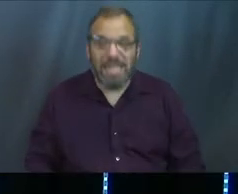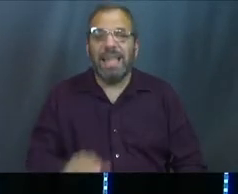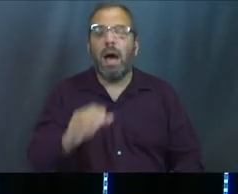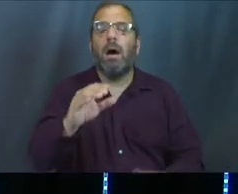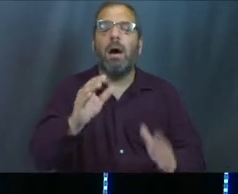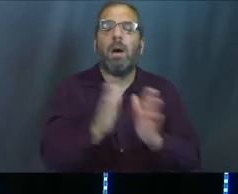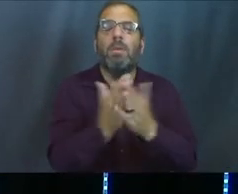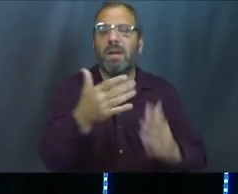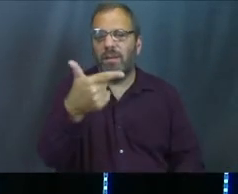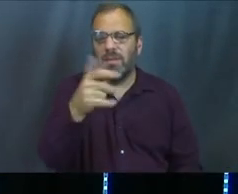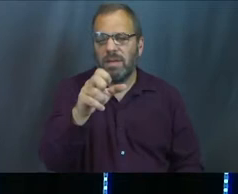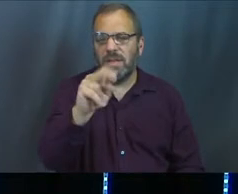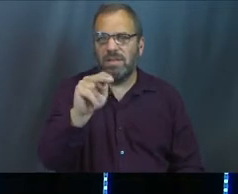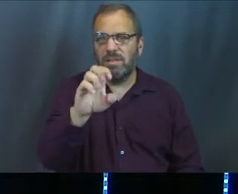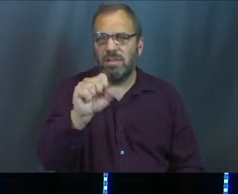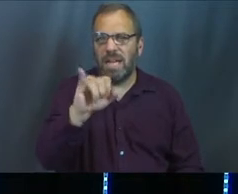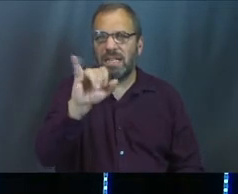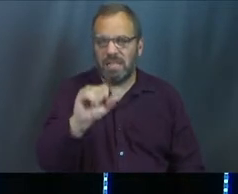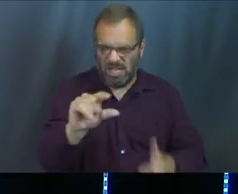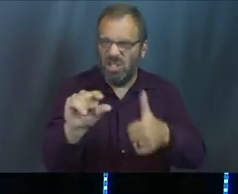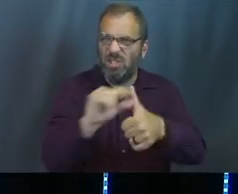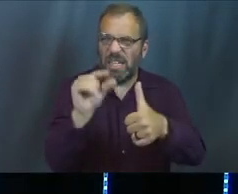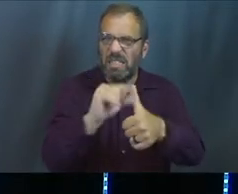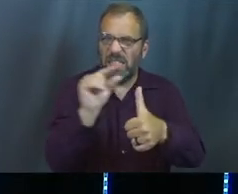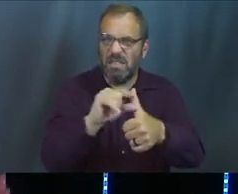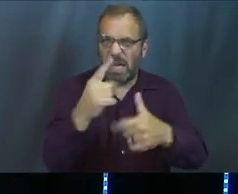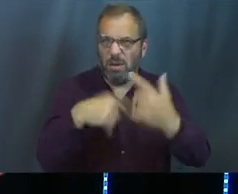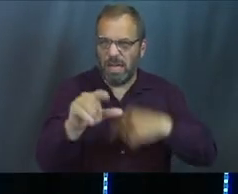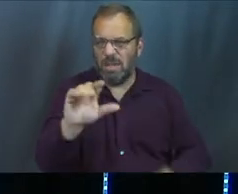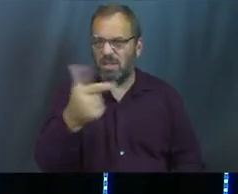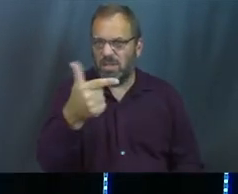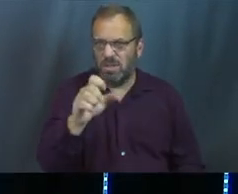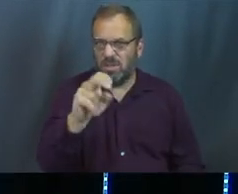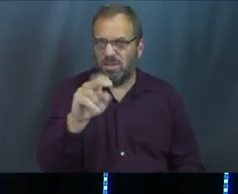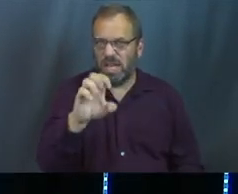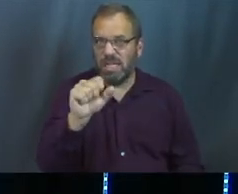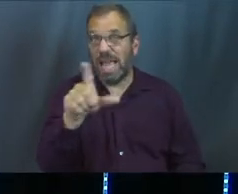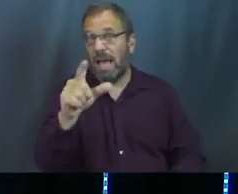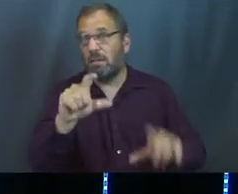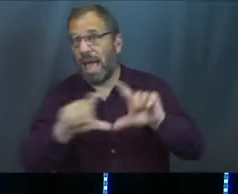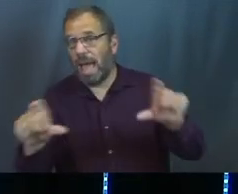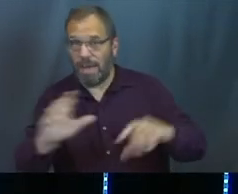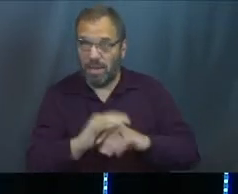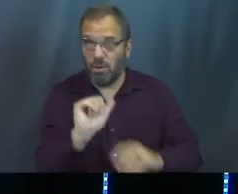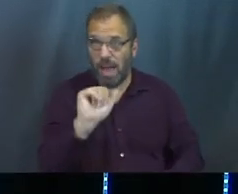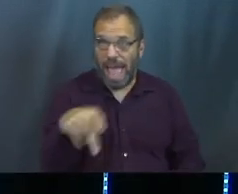be in Genesis 40. So if you want to pull out your Bible, you want to open the app, and we're going to have it on the screens as well.